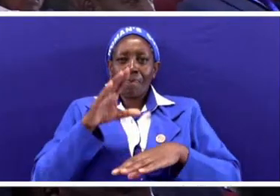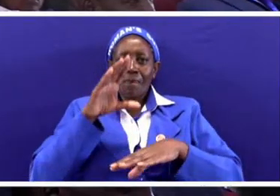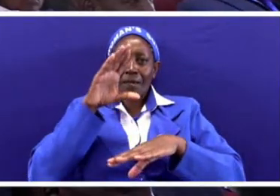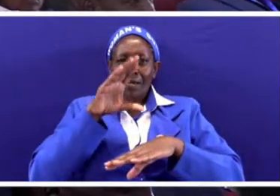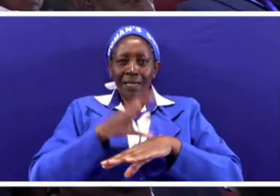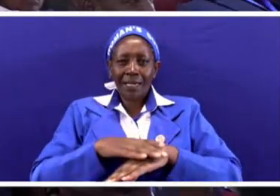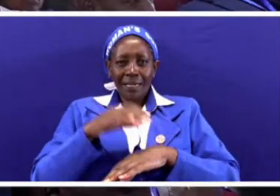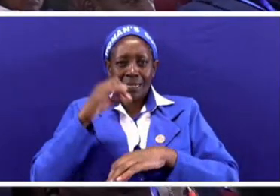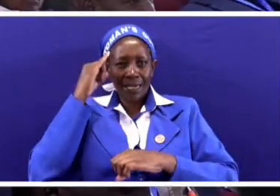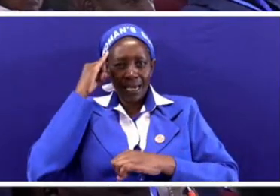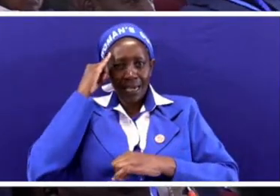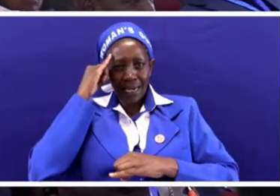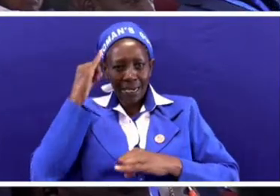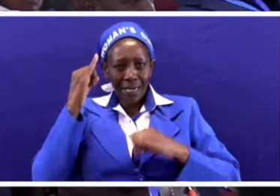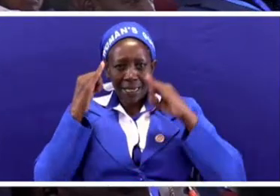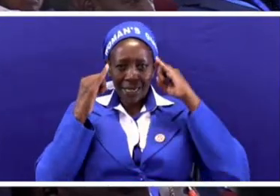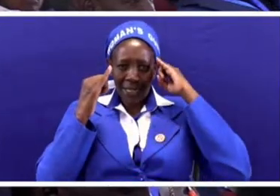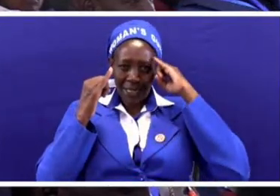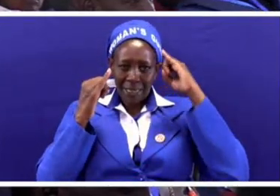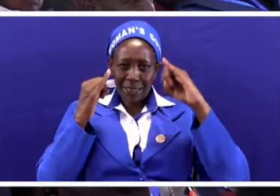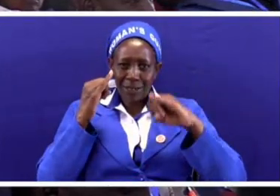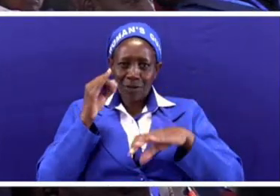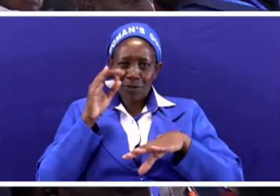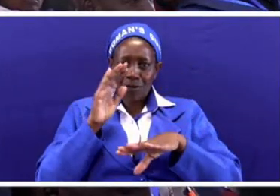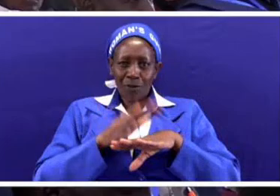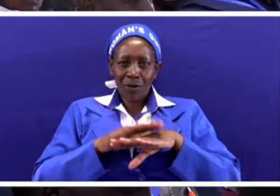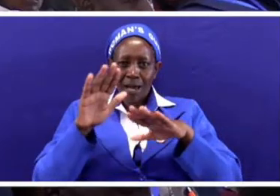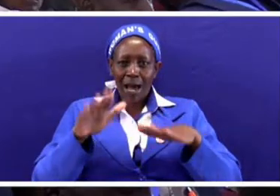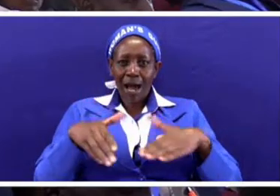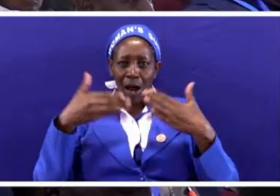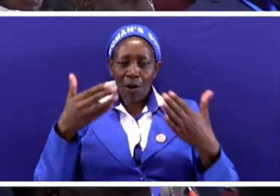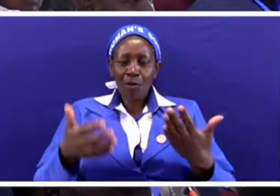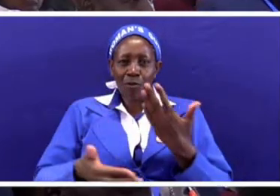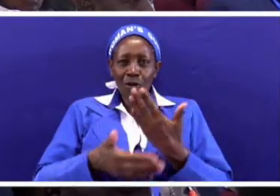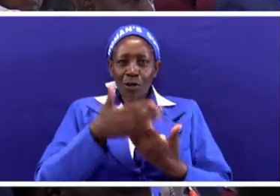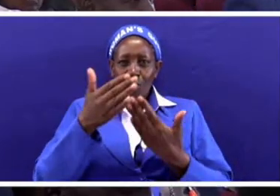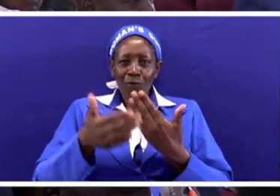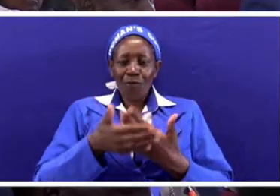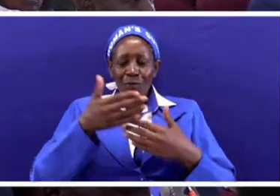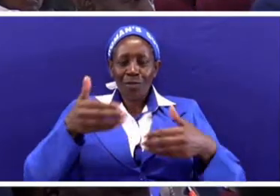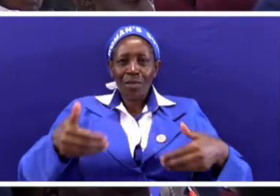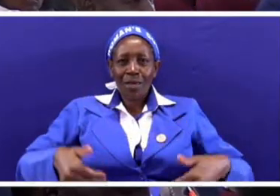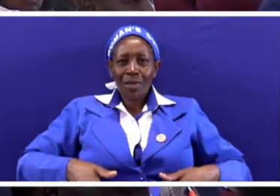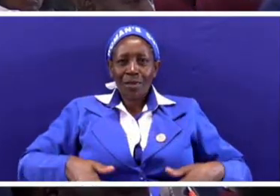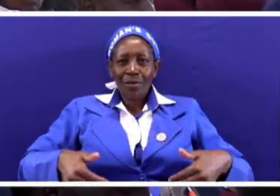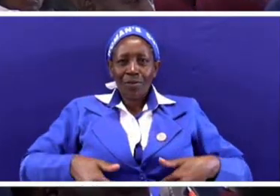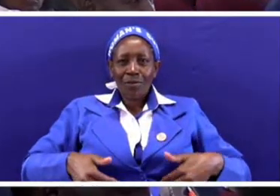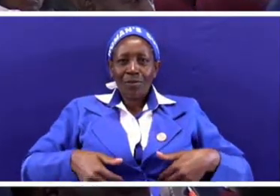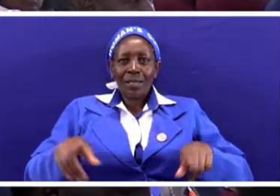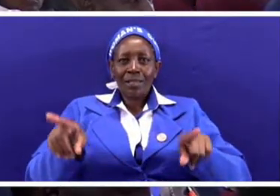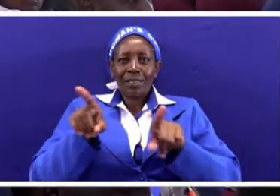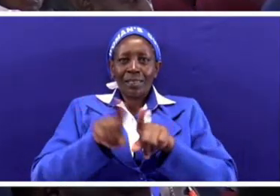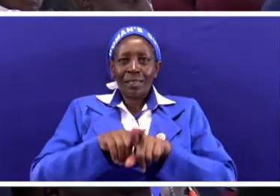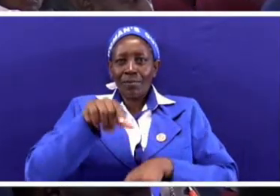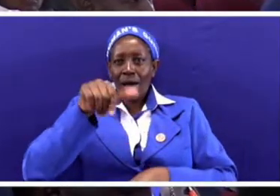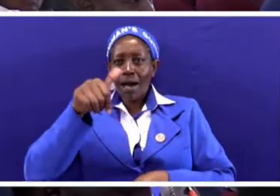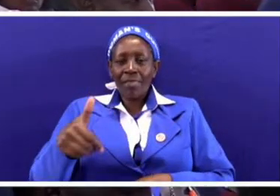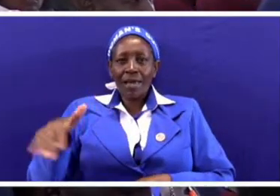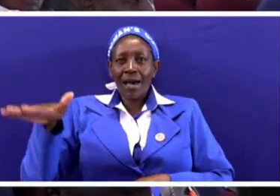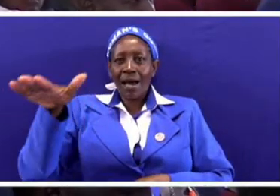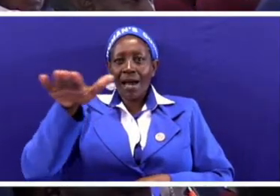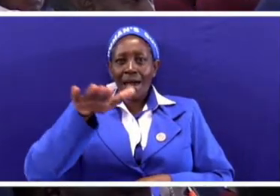innovation on the handling of the youth. And even in other areas, I remember the